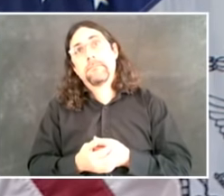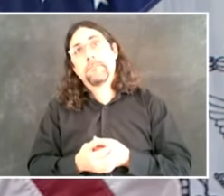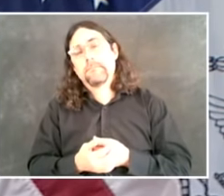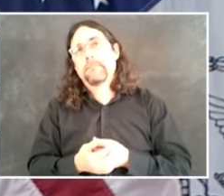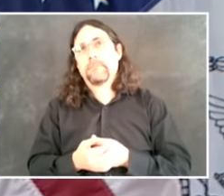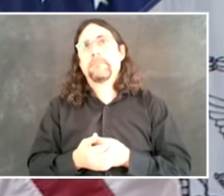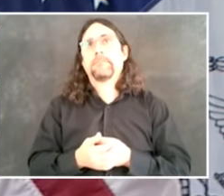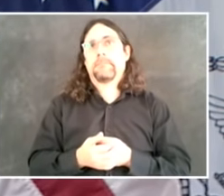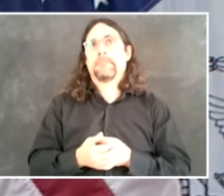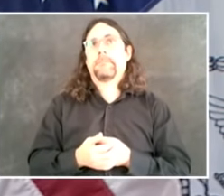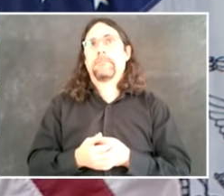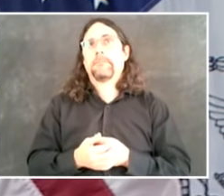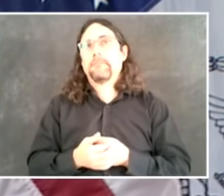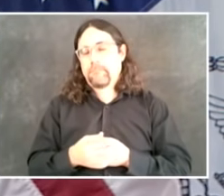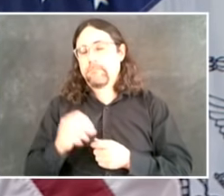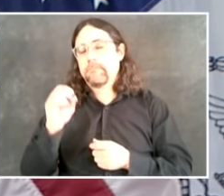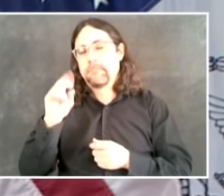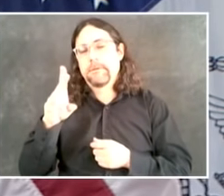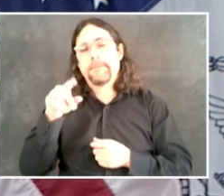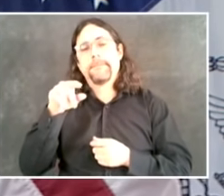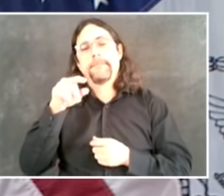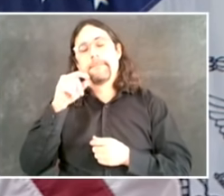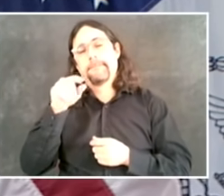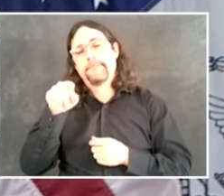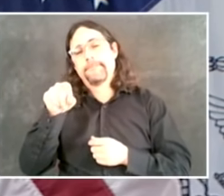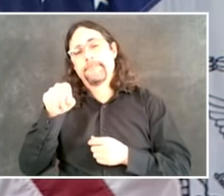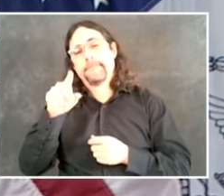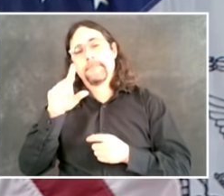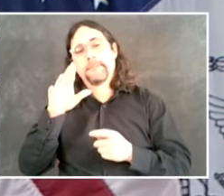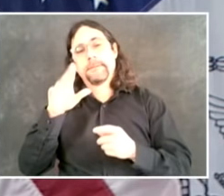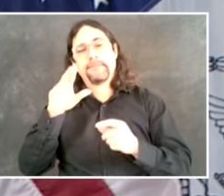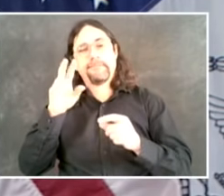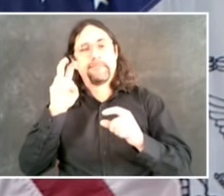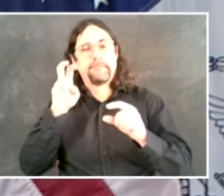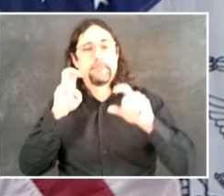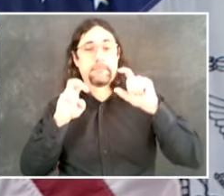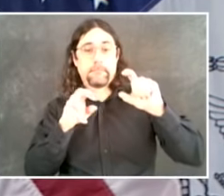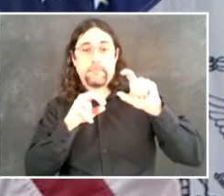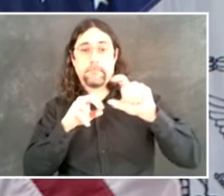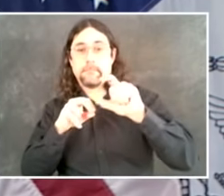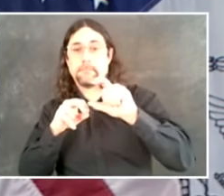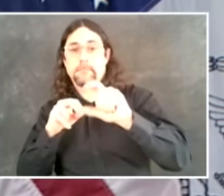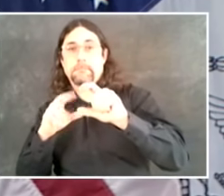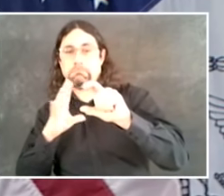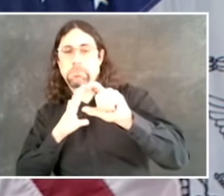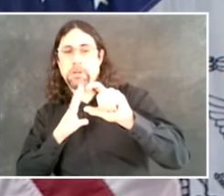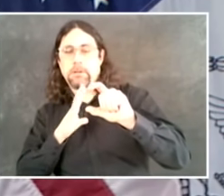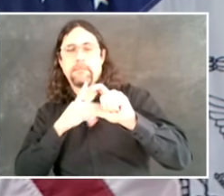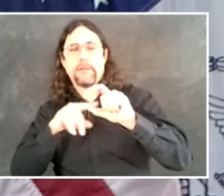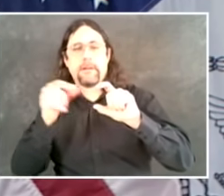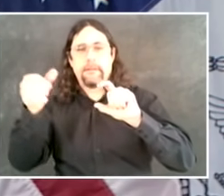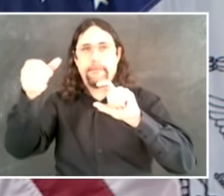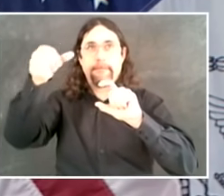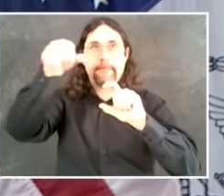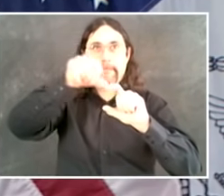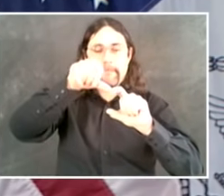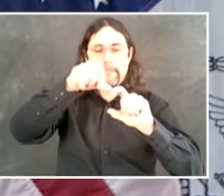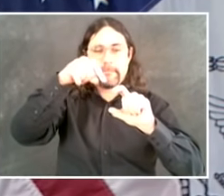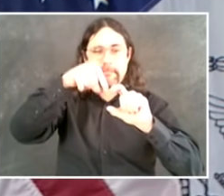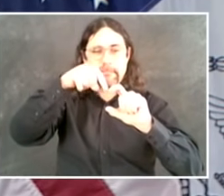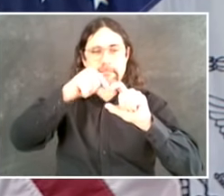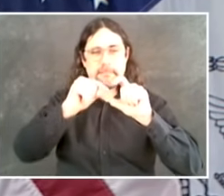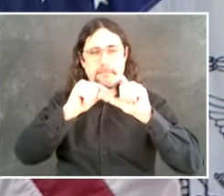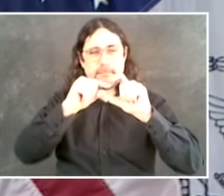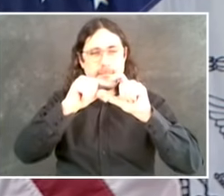irony that the entire world experienced a shortage of these swabs starting over the last